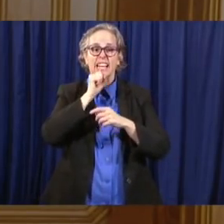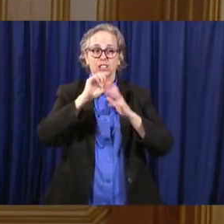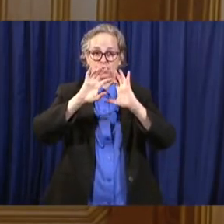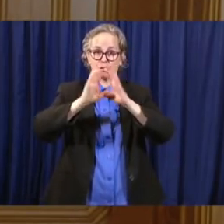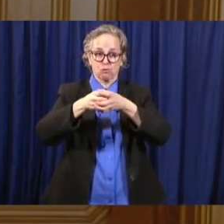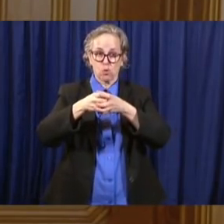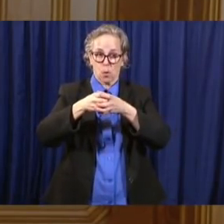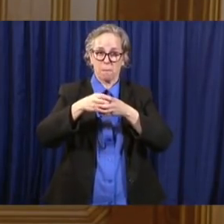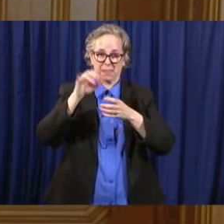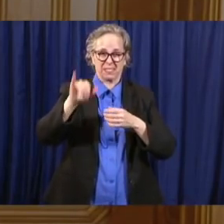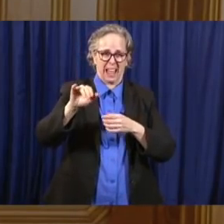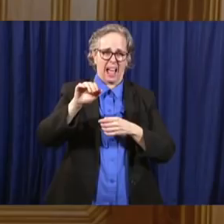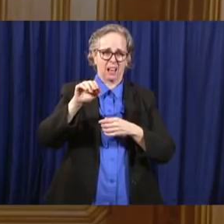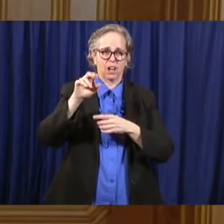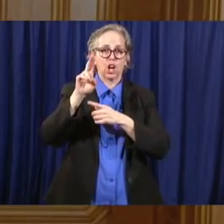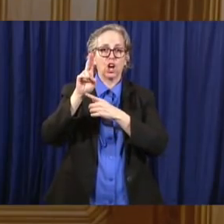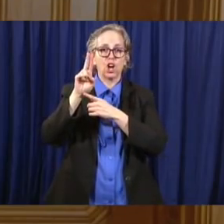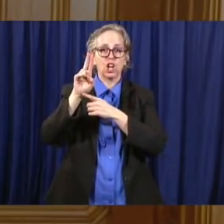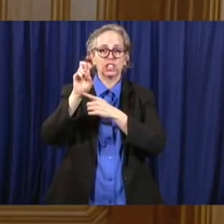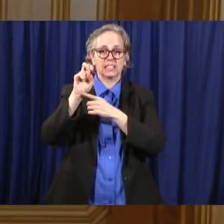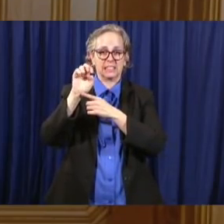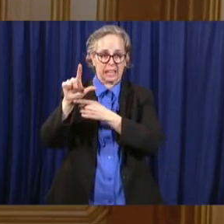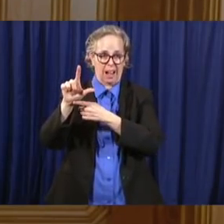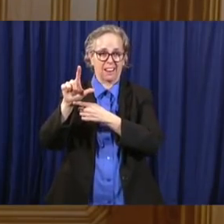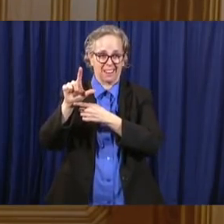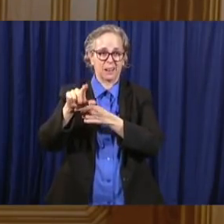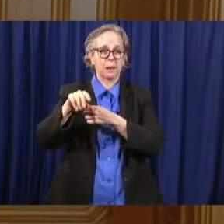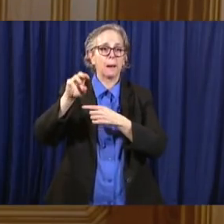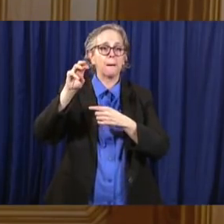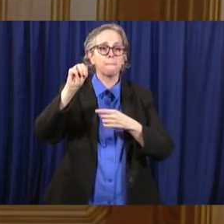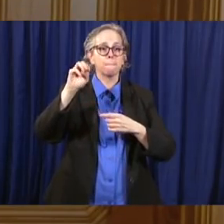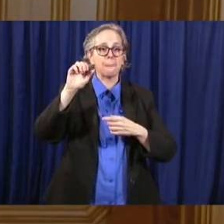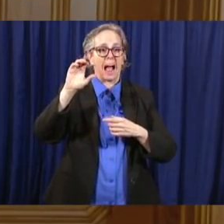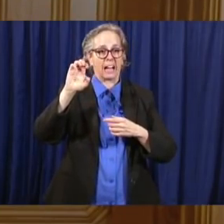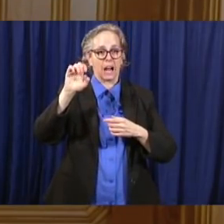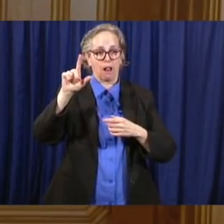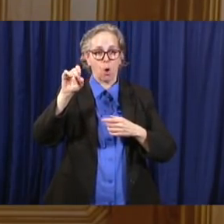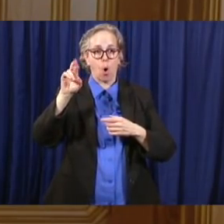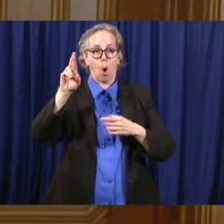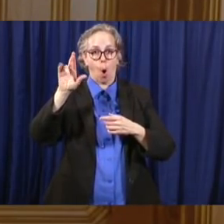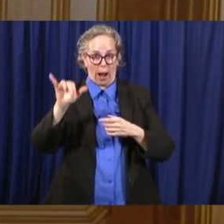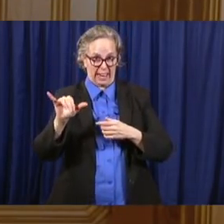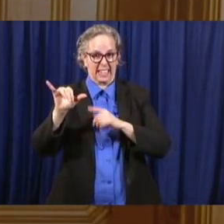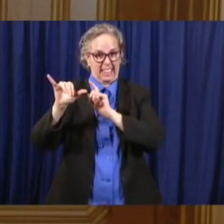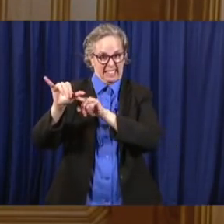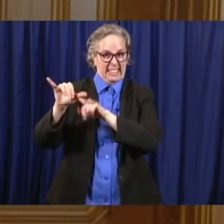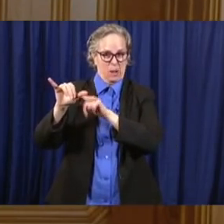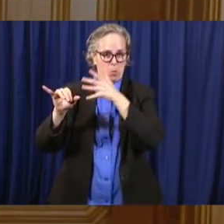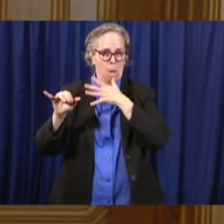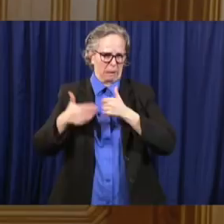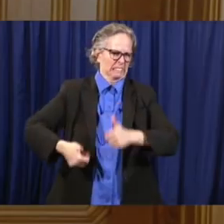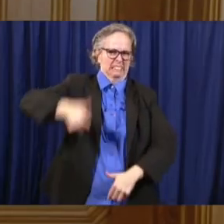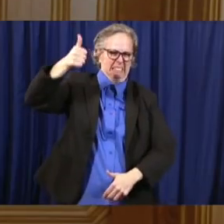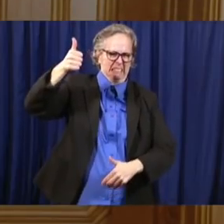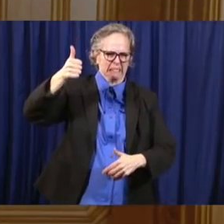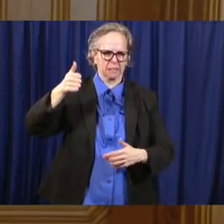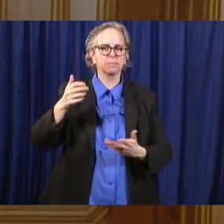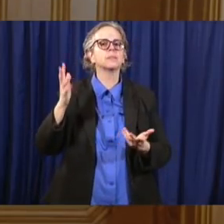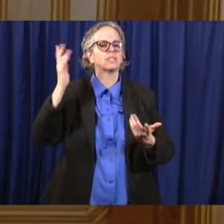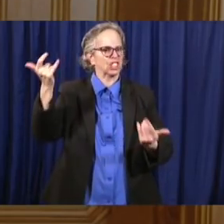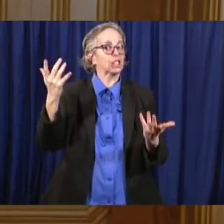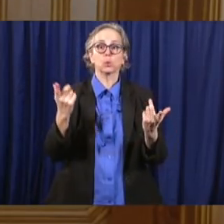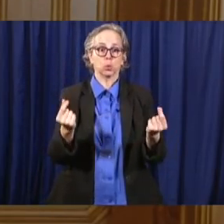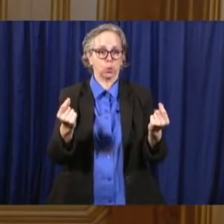guidance on case management and community support for aging and developmental disabilities